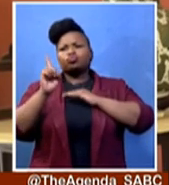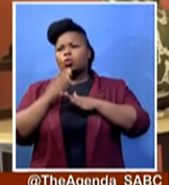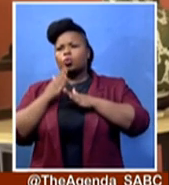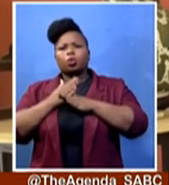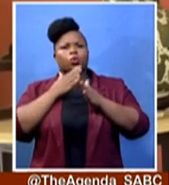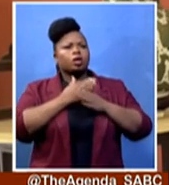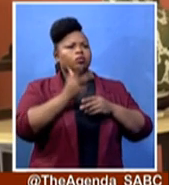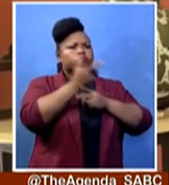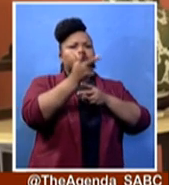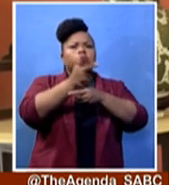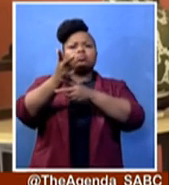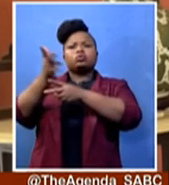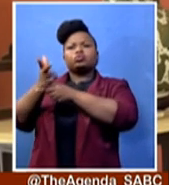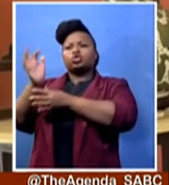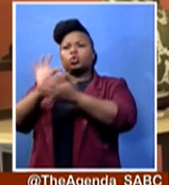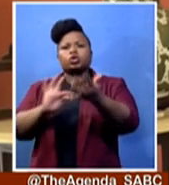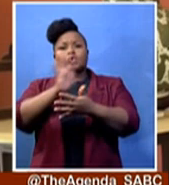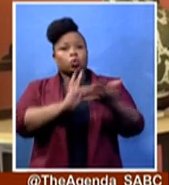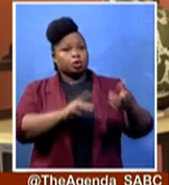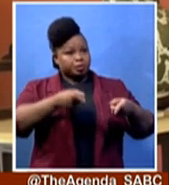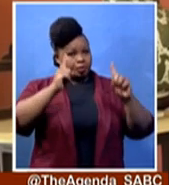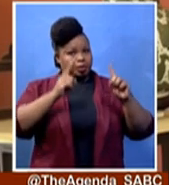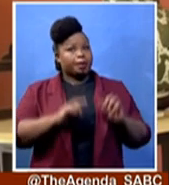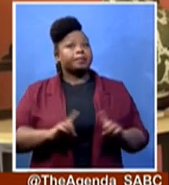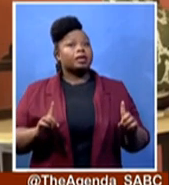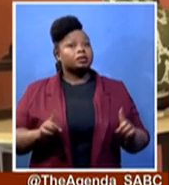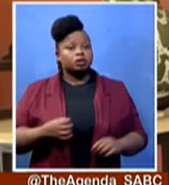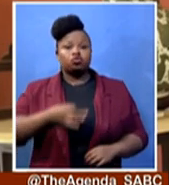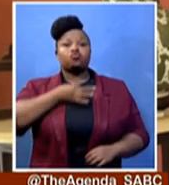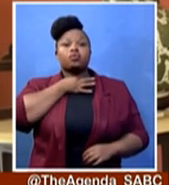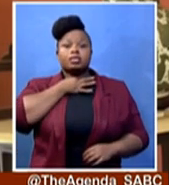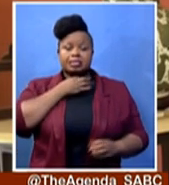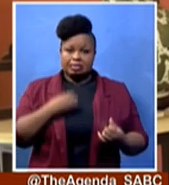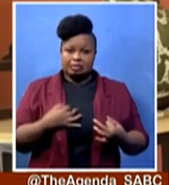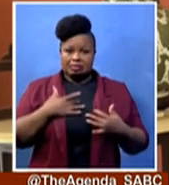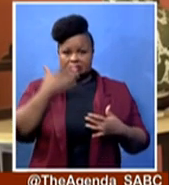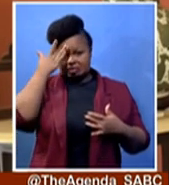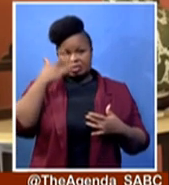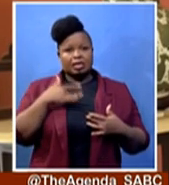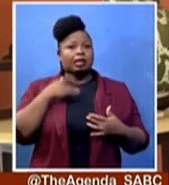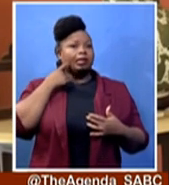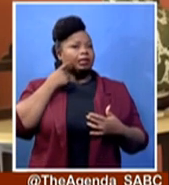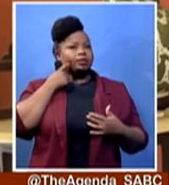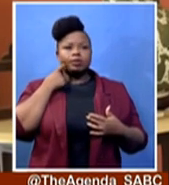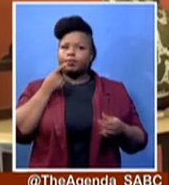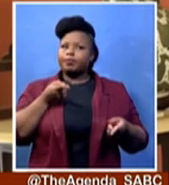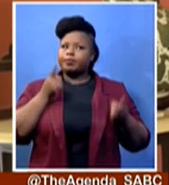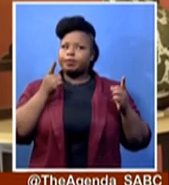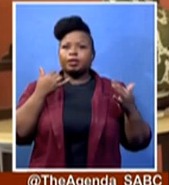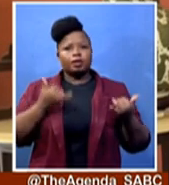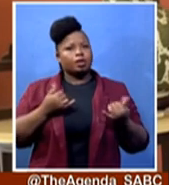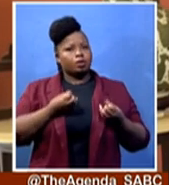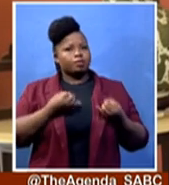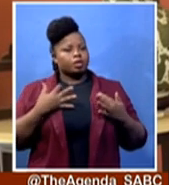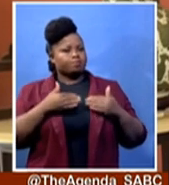But, the risk of contracting the disease is so very high now that most people are taking all precautions they can. For example,